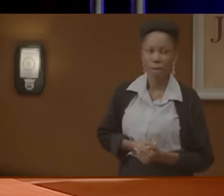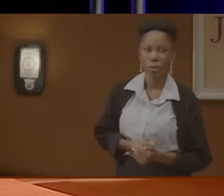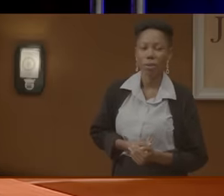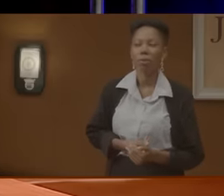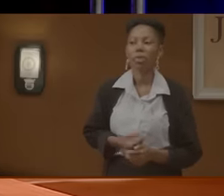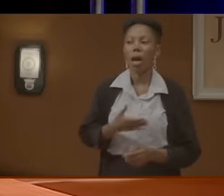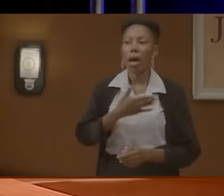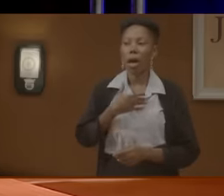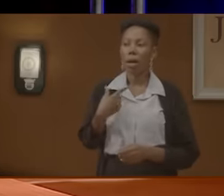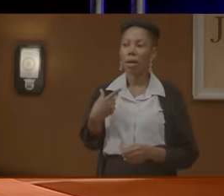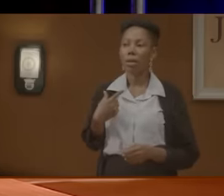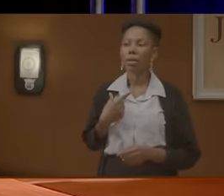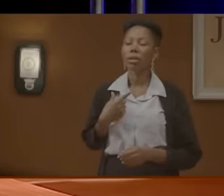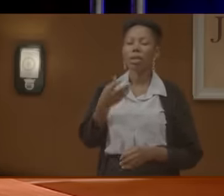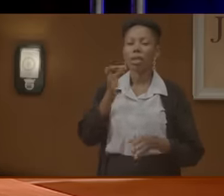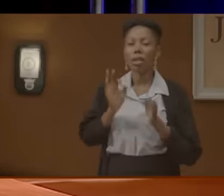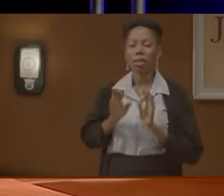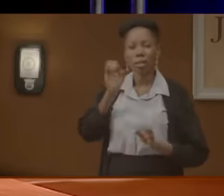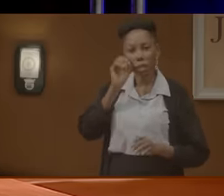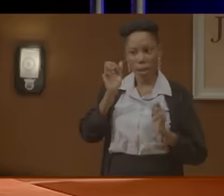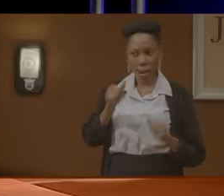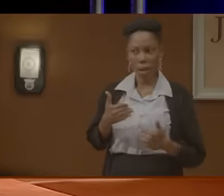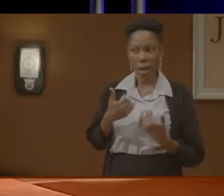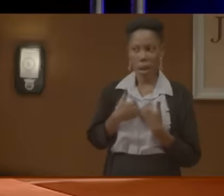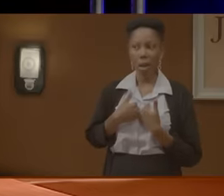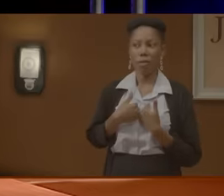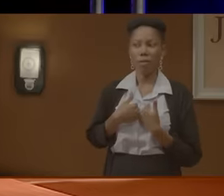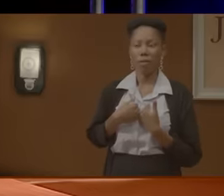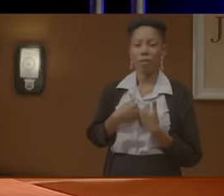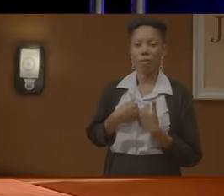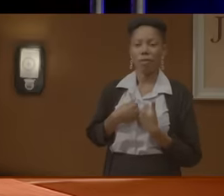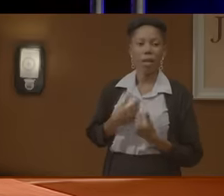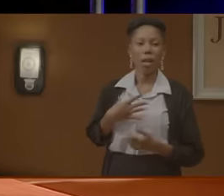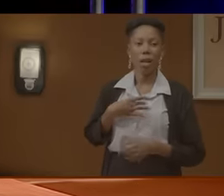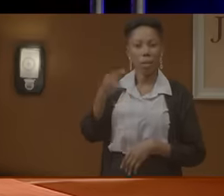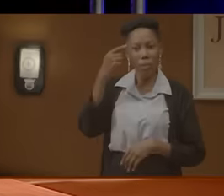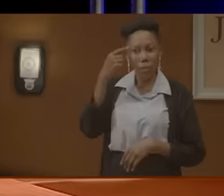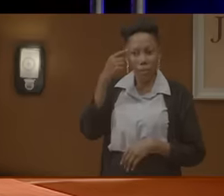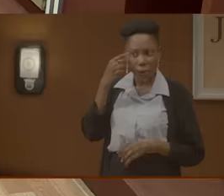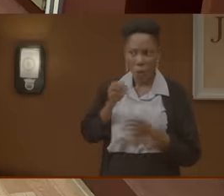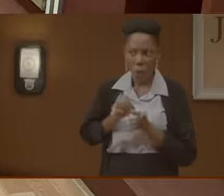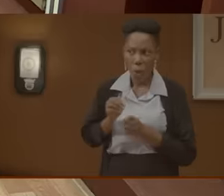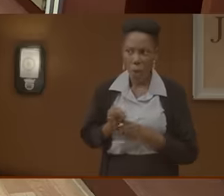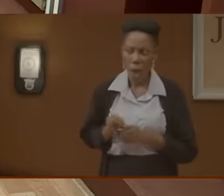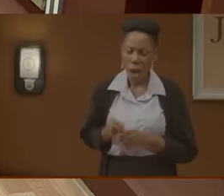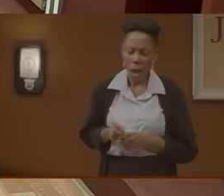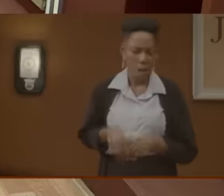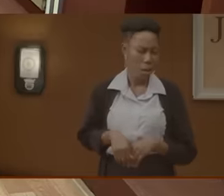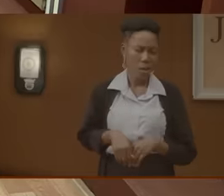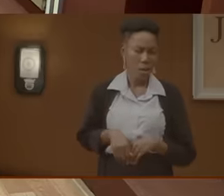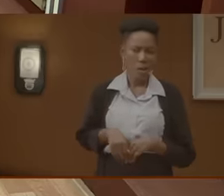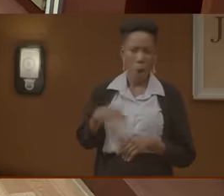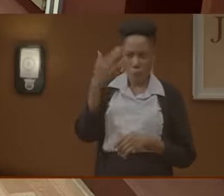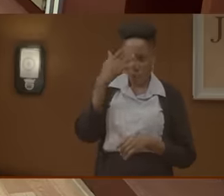only because she can able to have mind with evil donor enemy I be for him. For him to carry my children travel